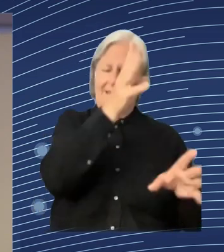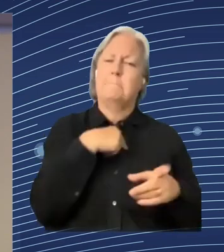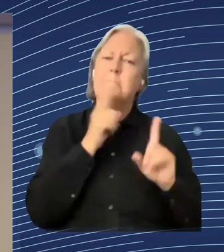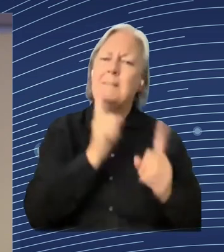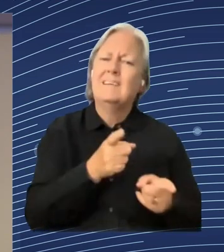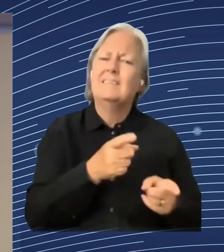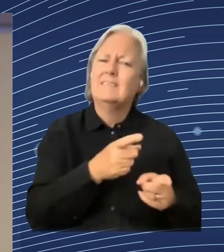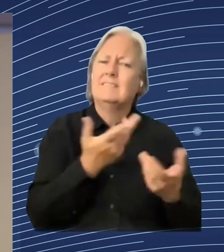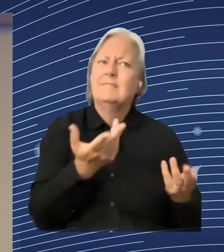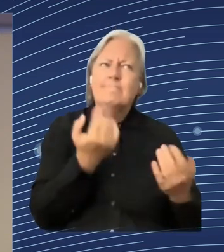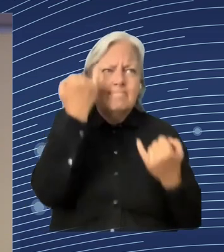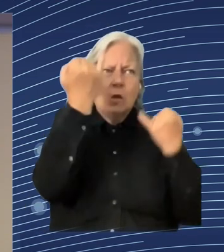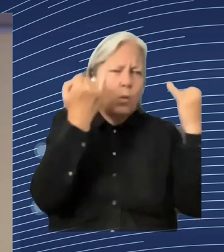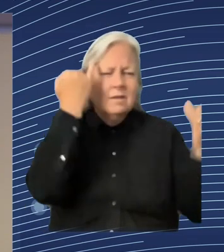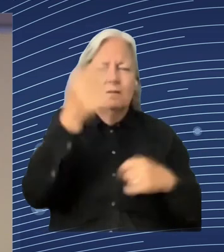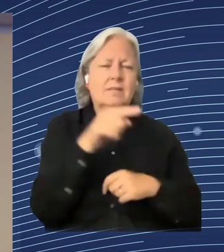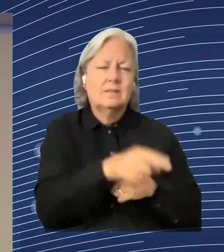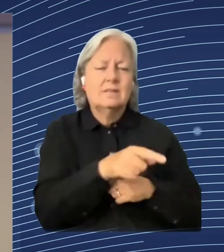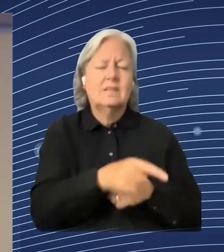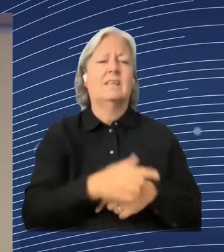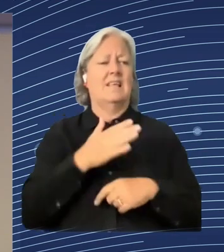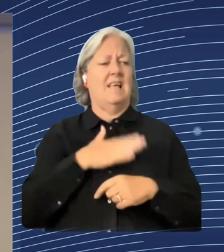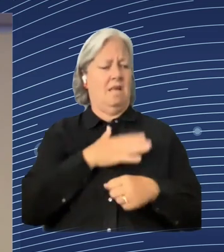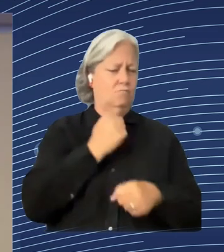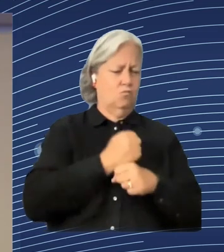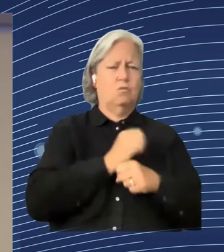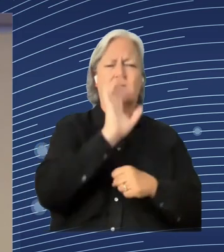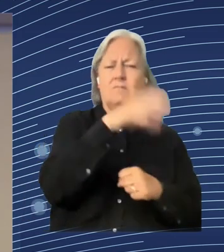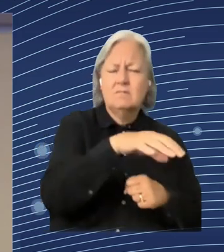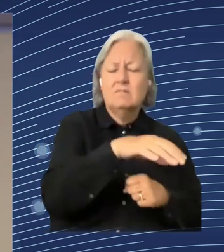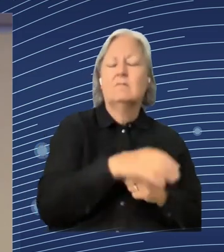also within our own institutions. And what are you referring